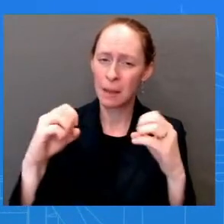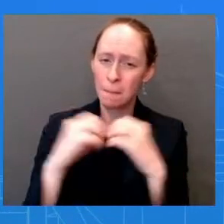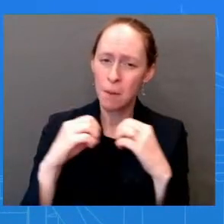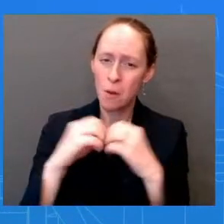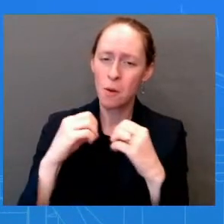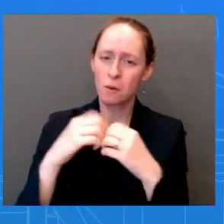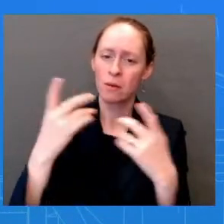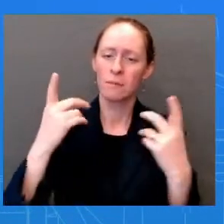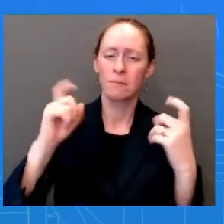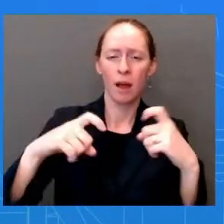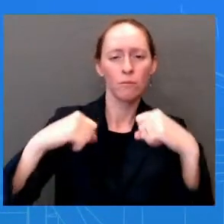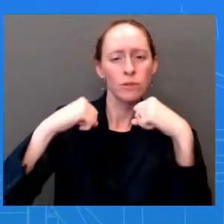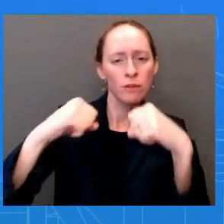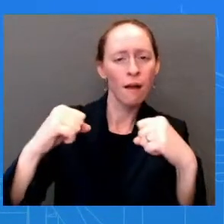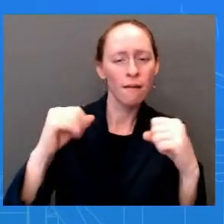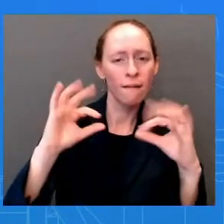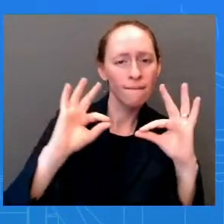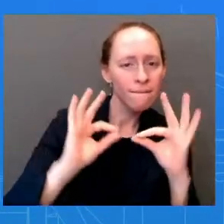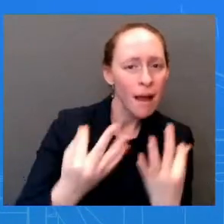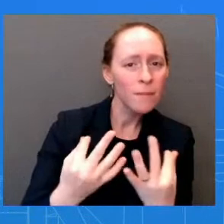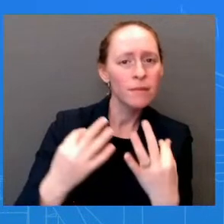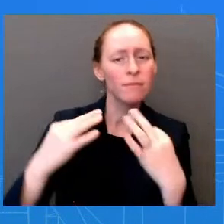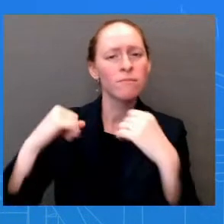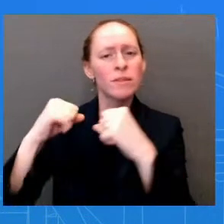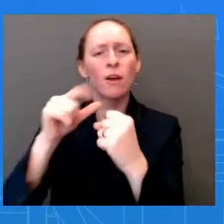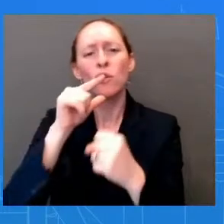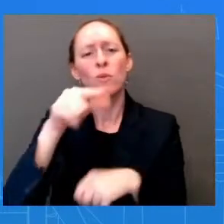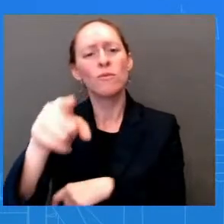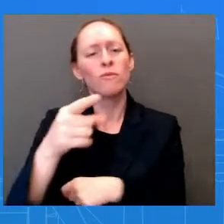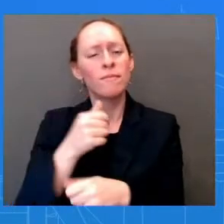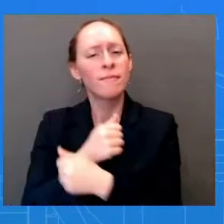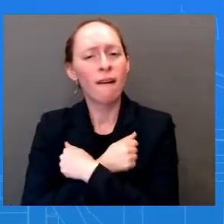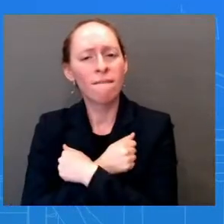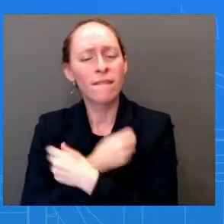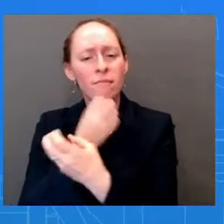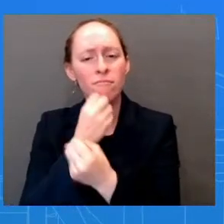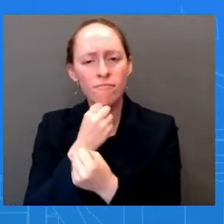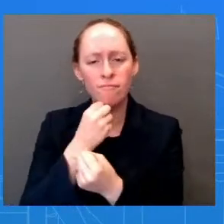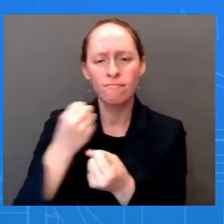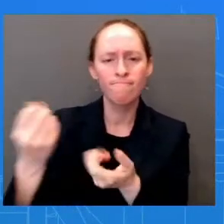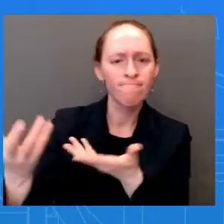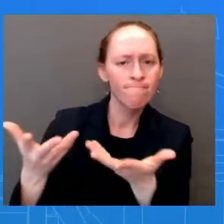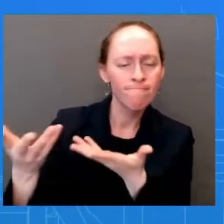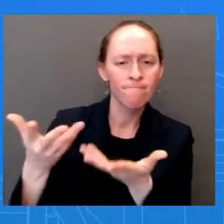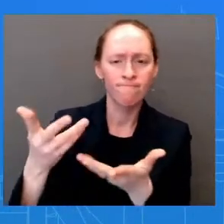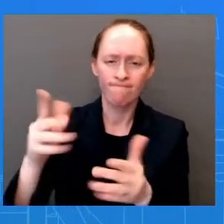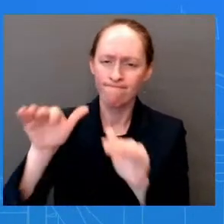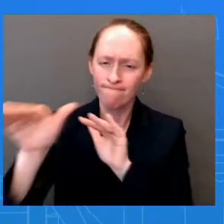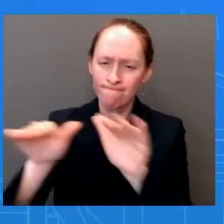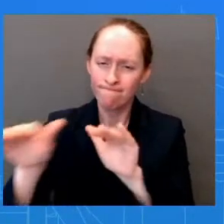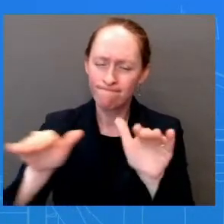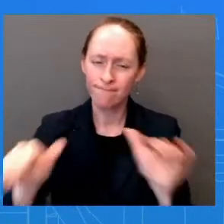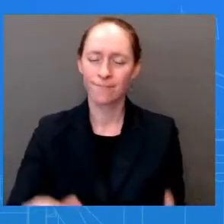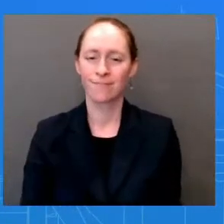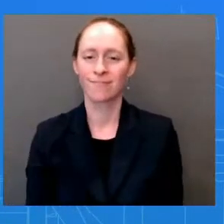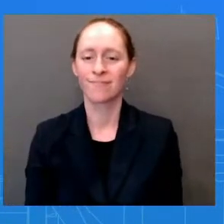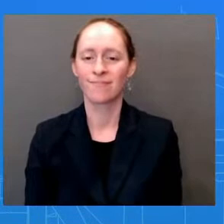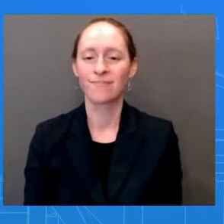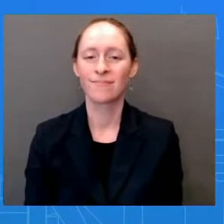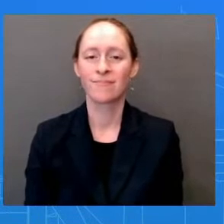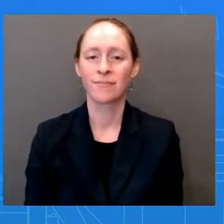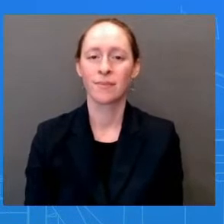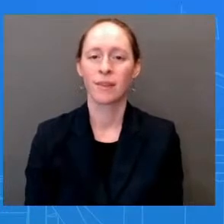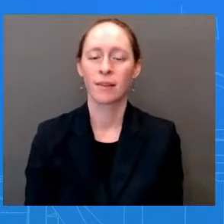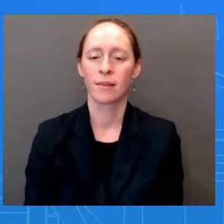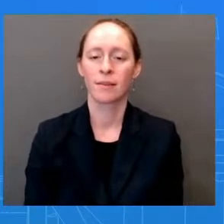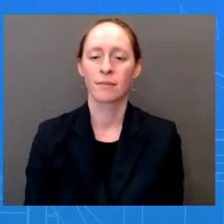the conversation we have in the days and weeks ahead. Because here's what we know. If folks get their updated vaccines